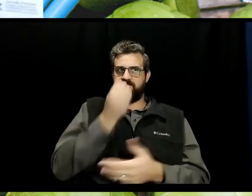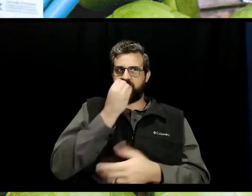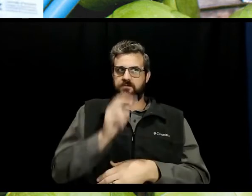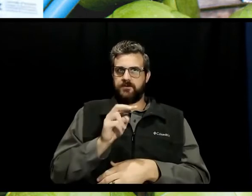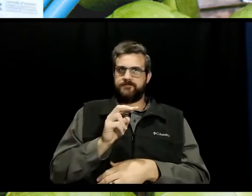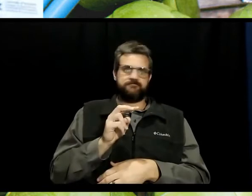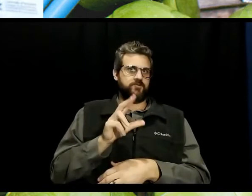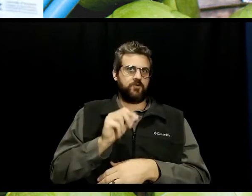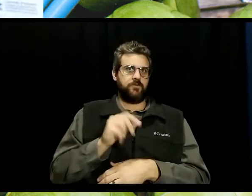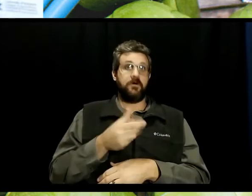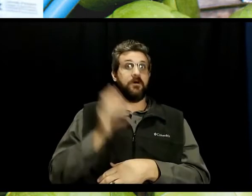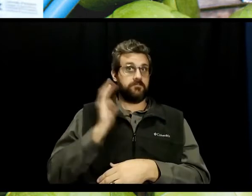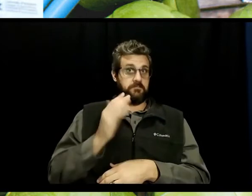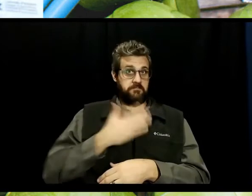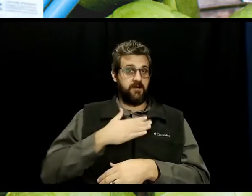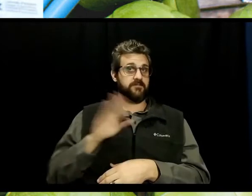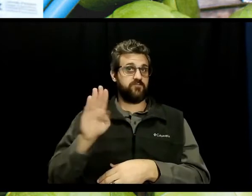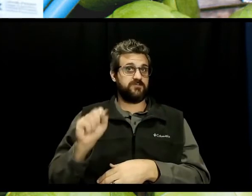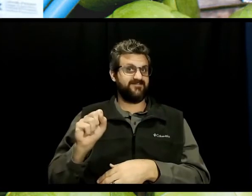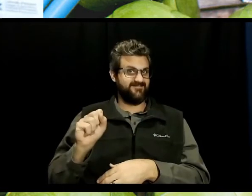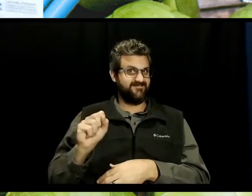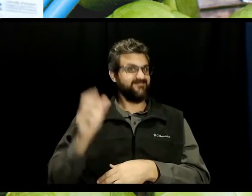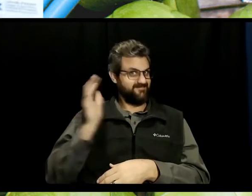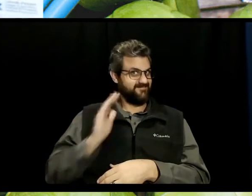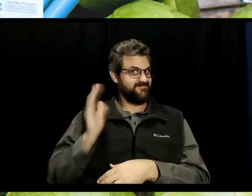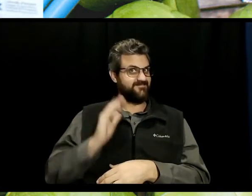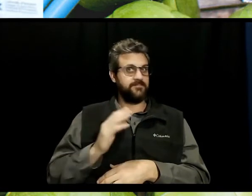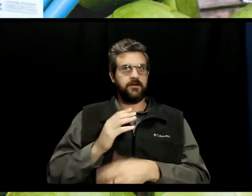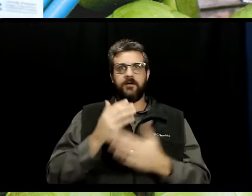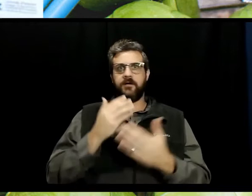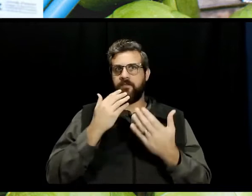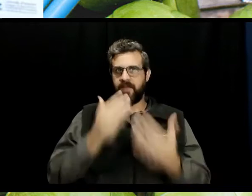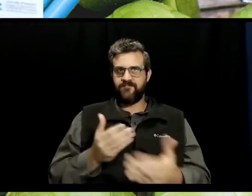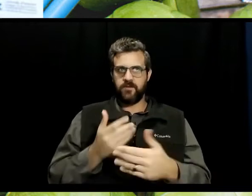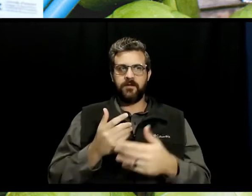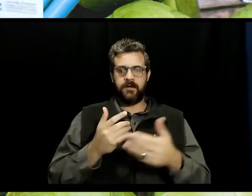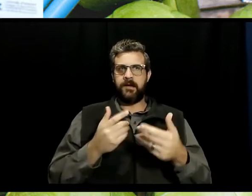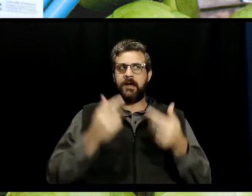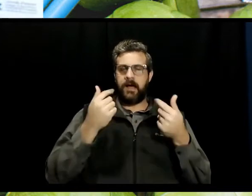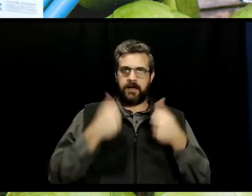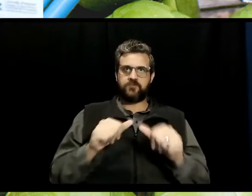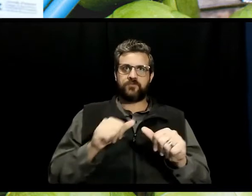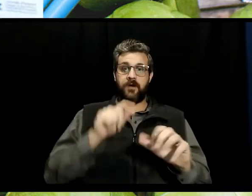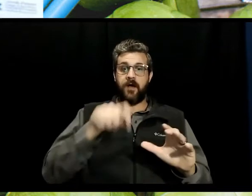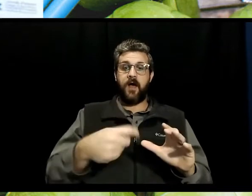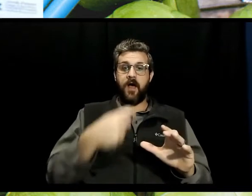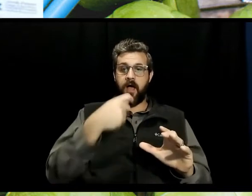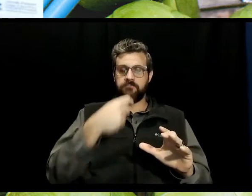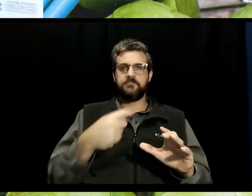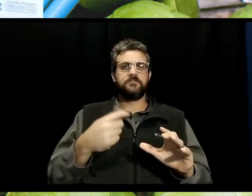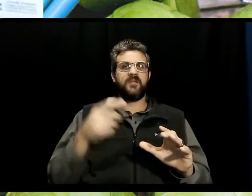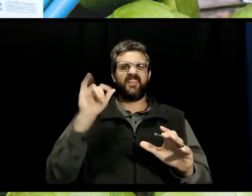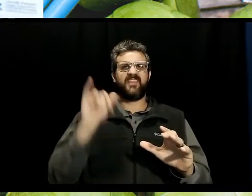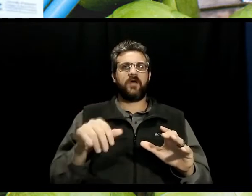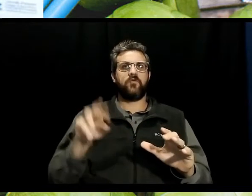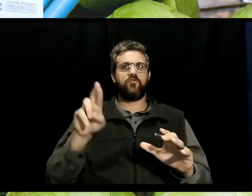and Brussels sprouts used to be that for me. And thankfully, I gave them a try, and this recipe